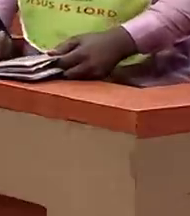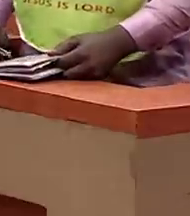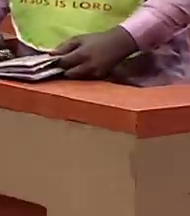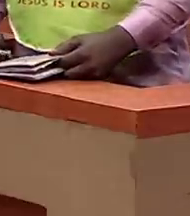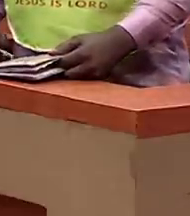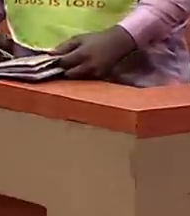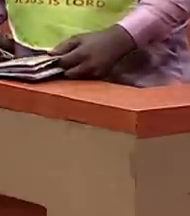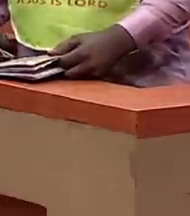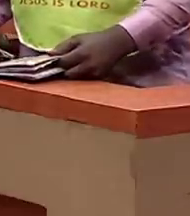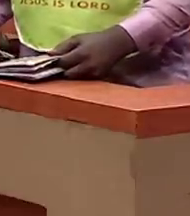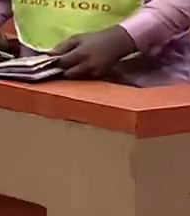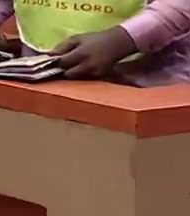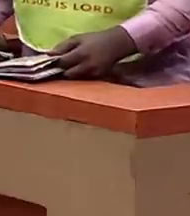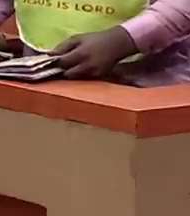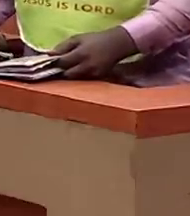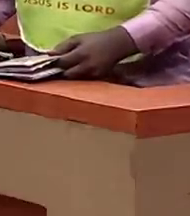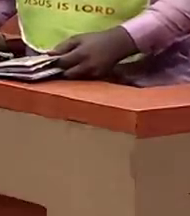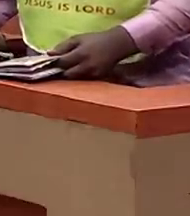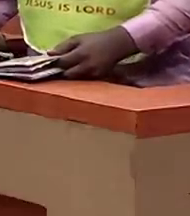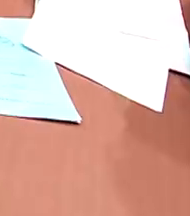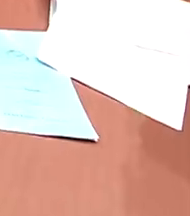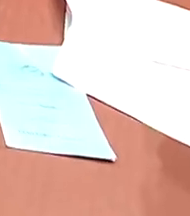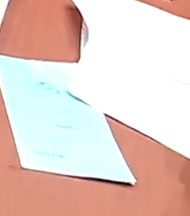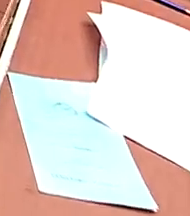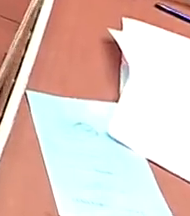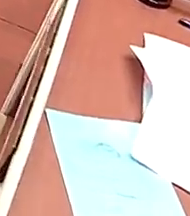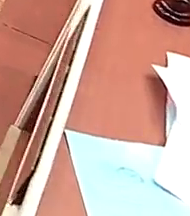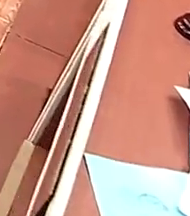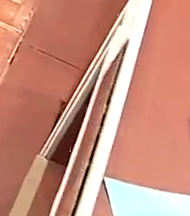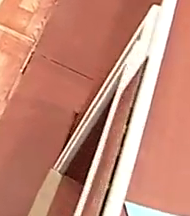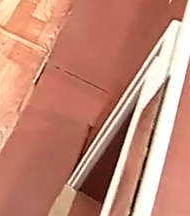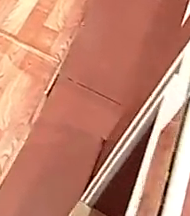an evidence of account reconciliation that substantiates the fact that the